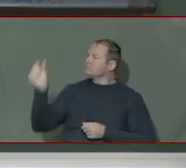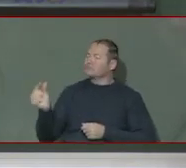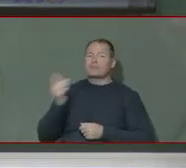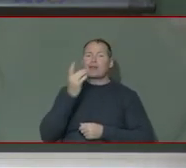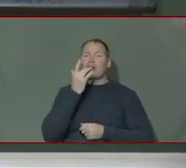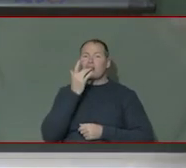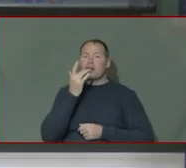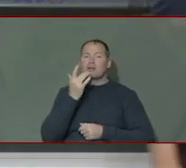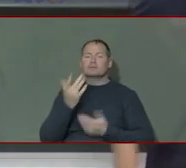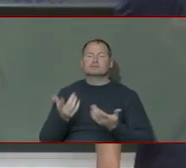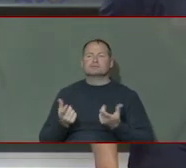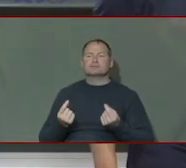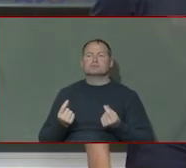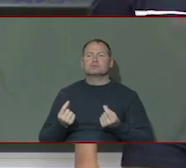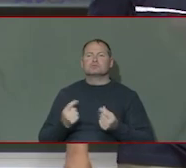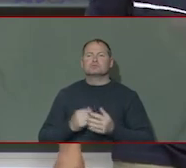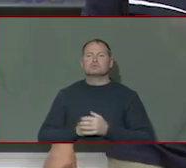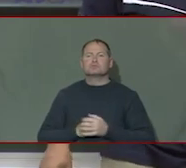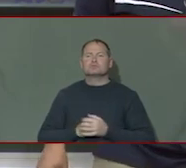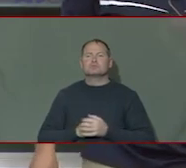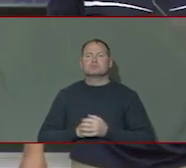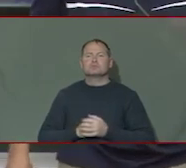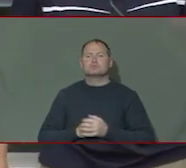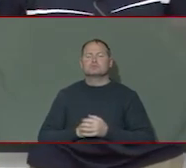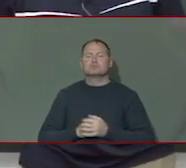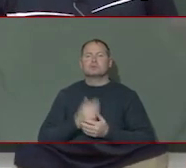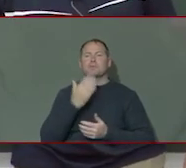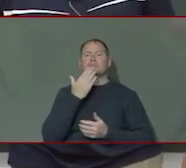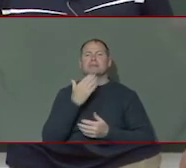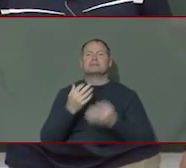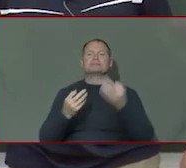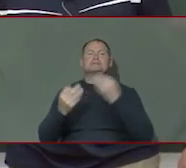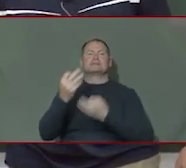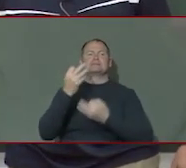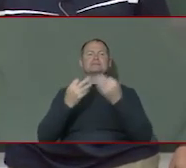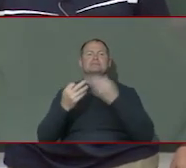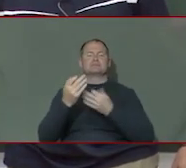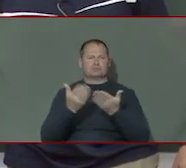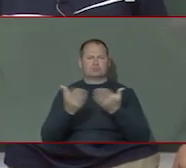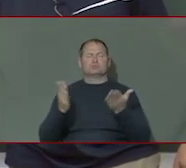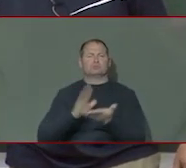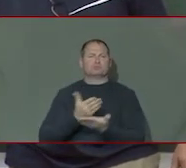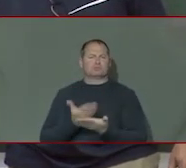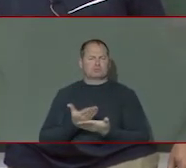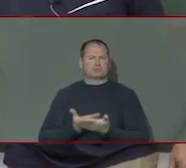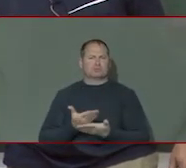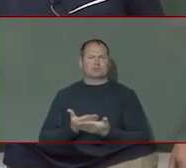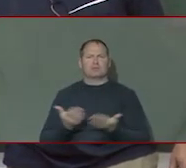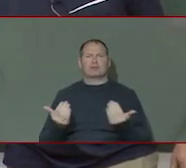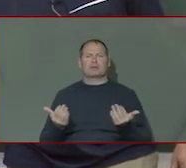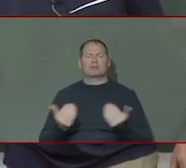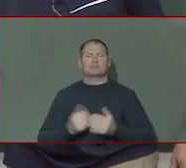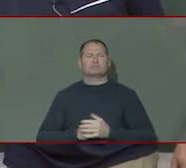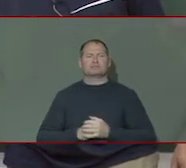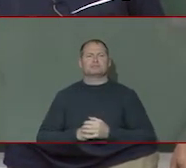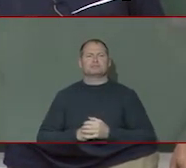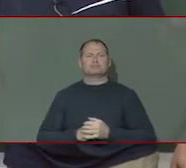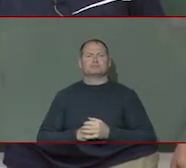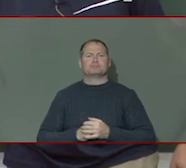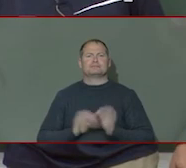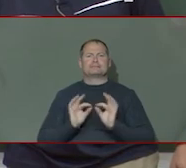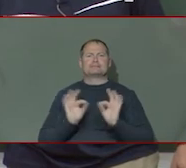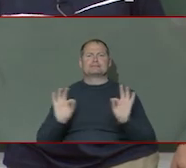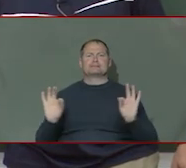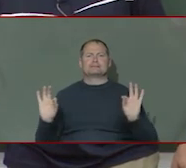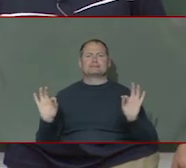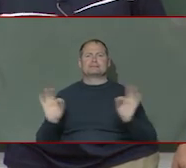my arrow. Put it into words, please. I know you can. If you have to put it in a sentence.